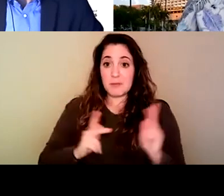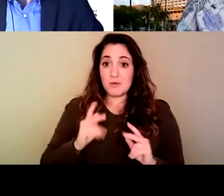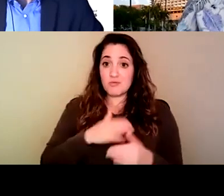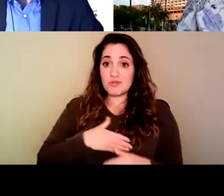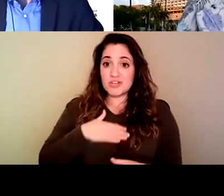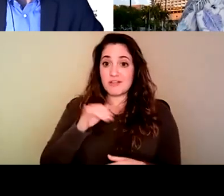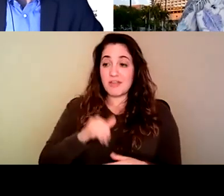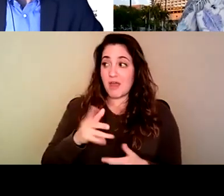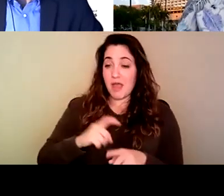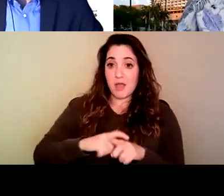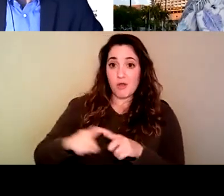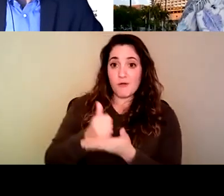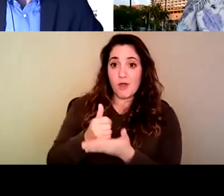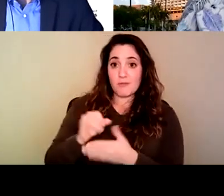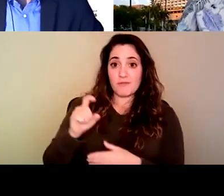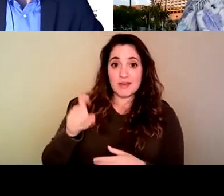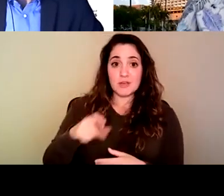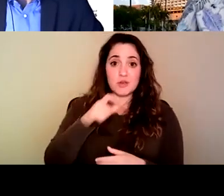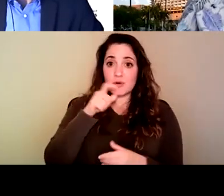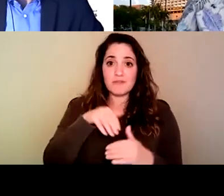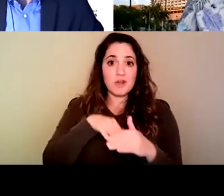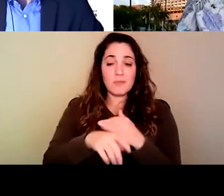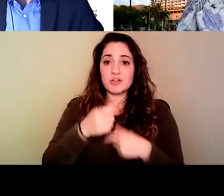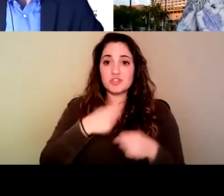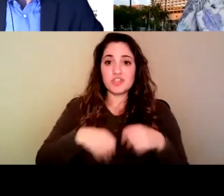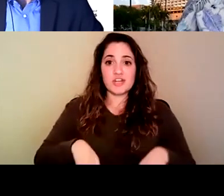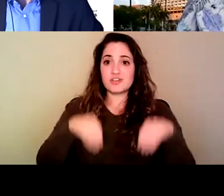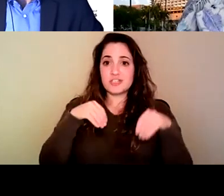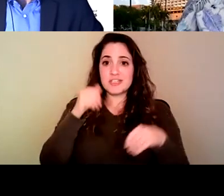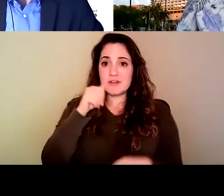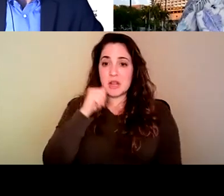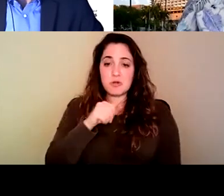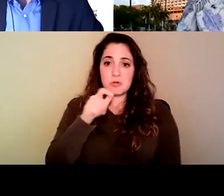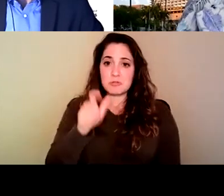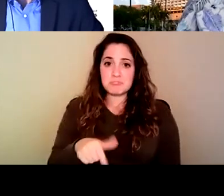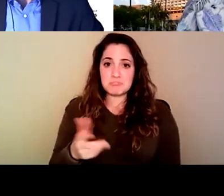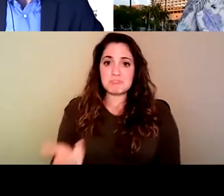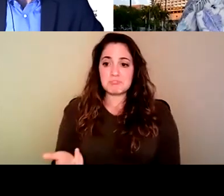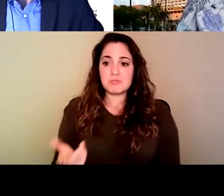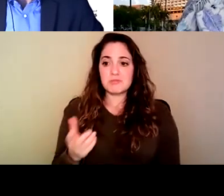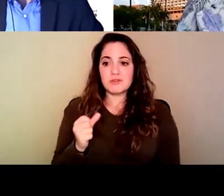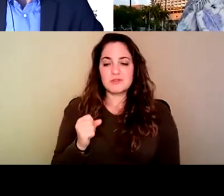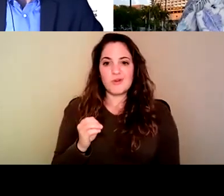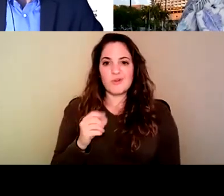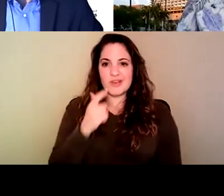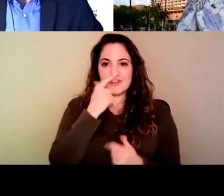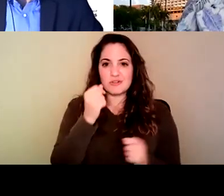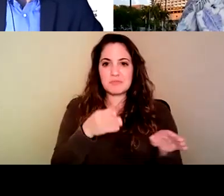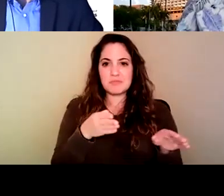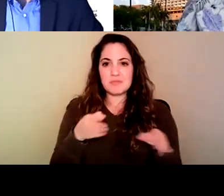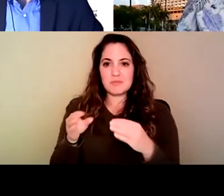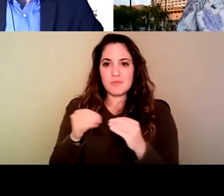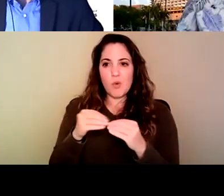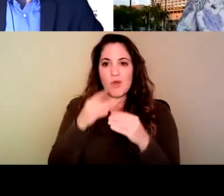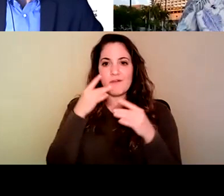need it. You don't need to come in and change the sheets every day. So we're seeing a little bit more of a push towards that